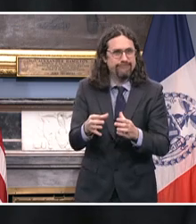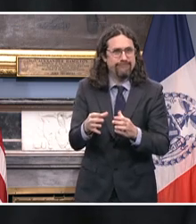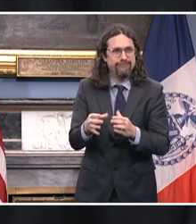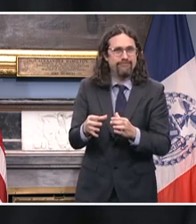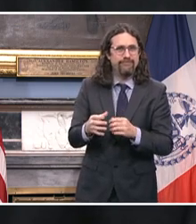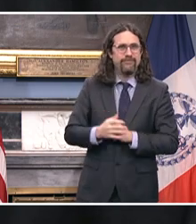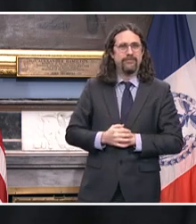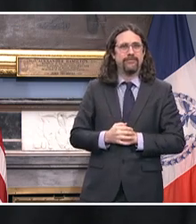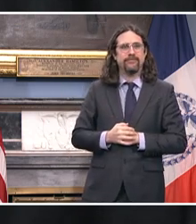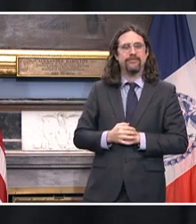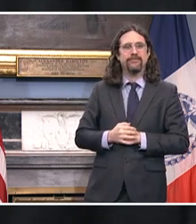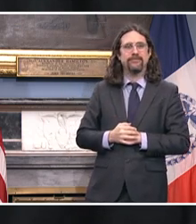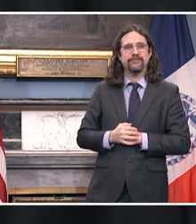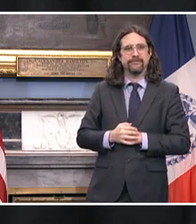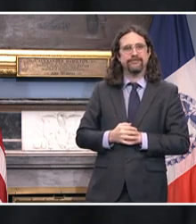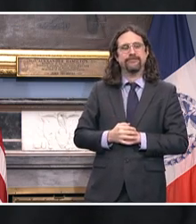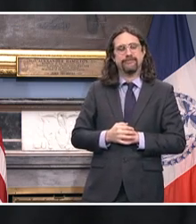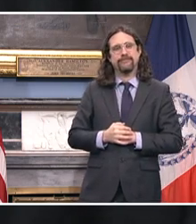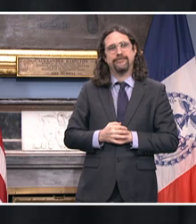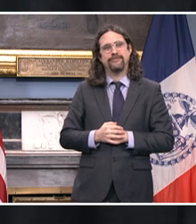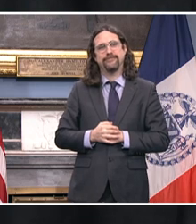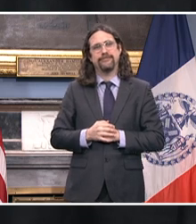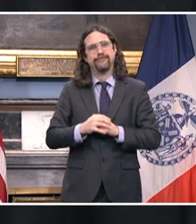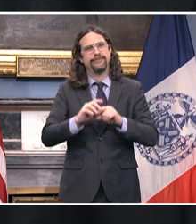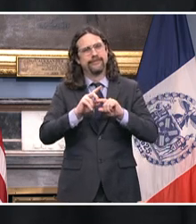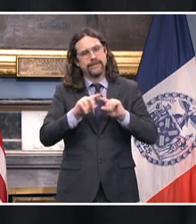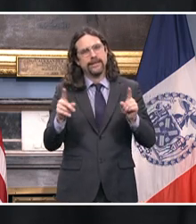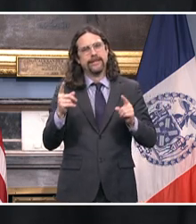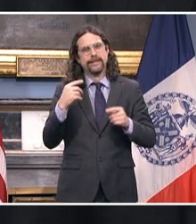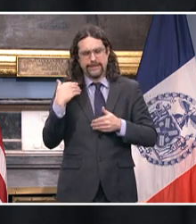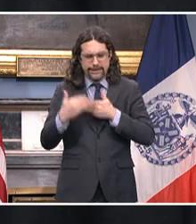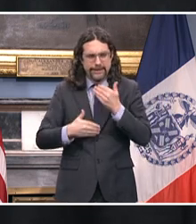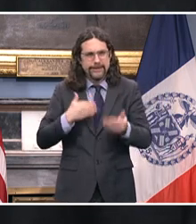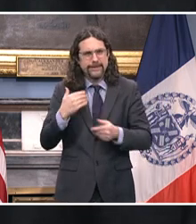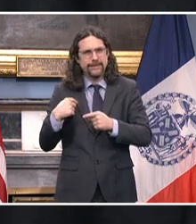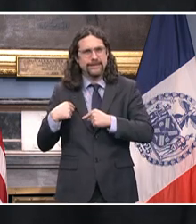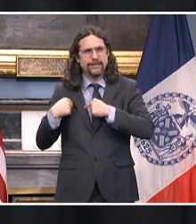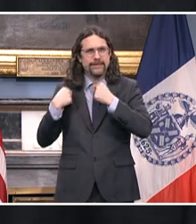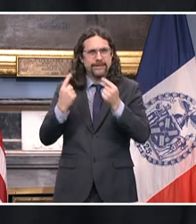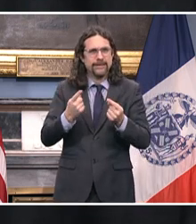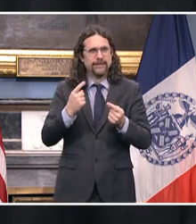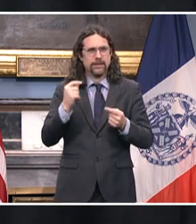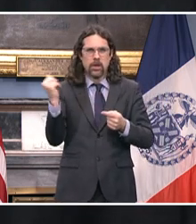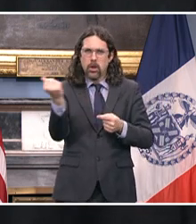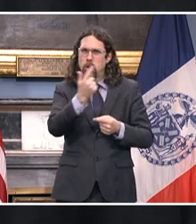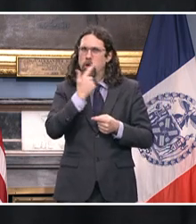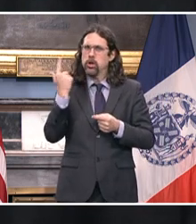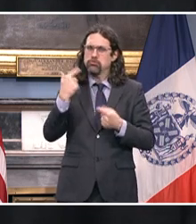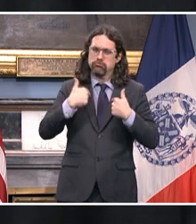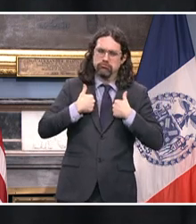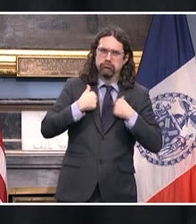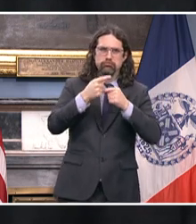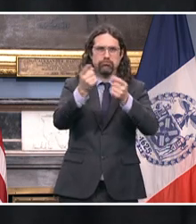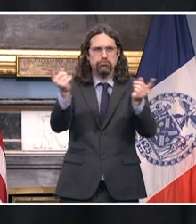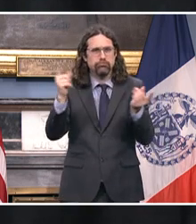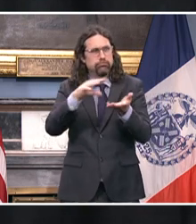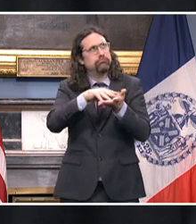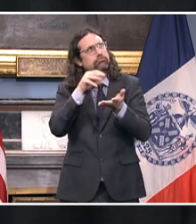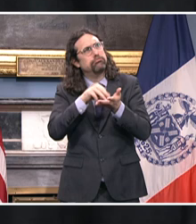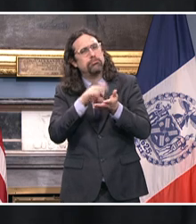families, all that we've learned from our faiths and our traditions was telling us exactly how to